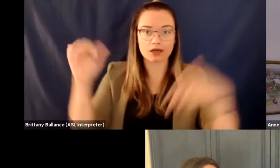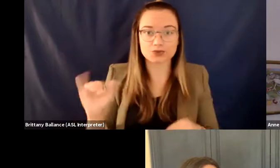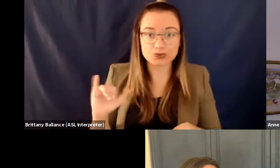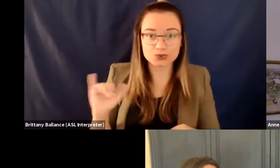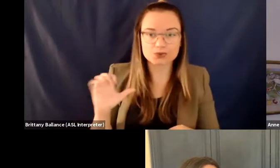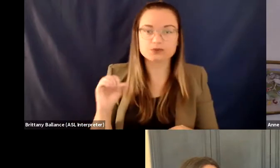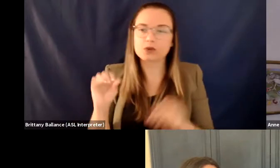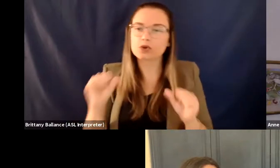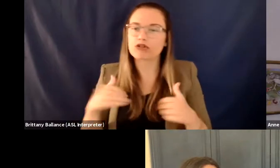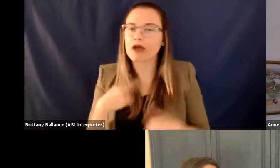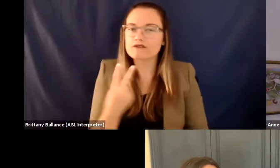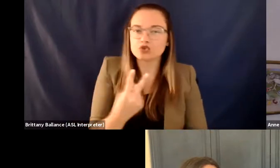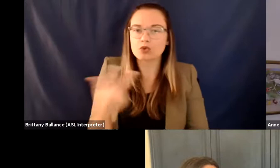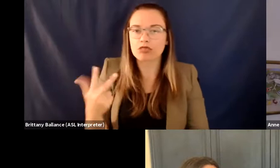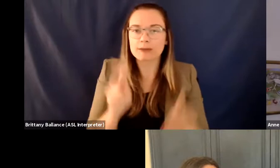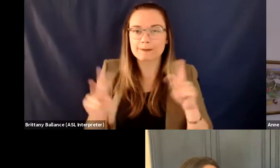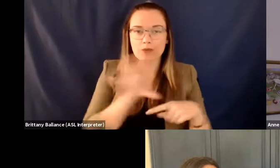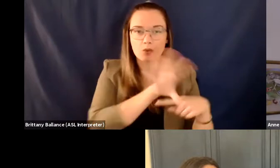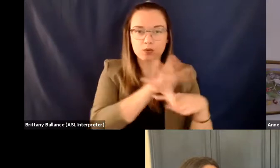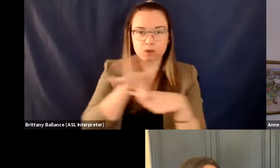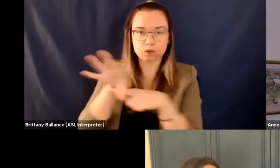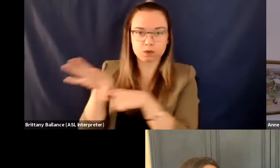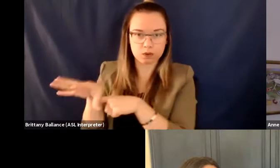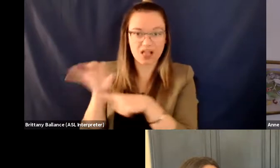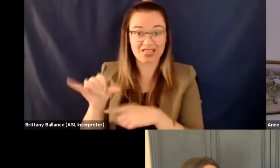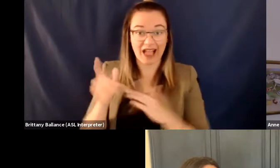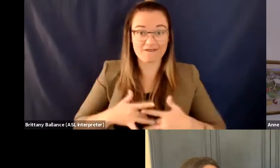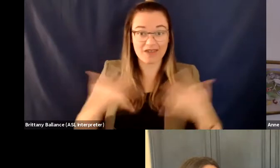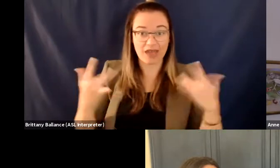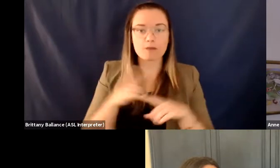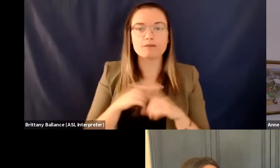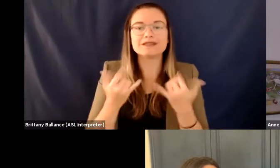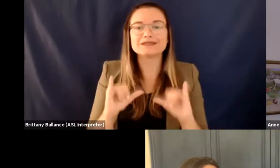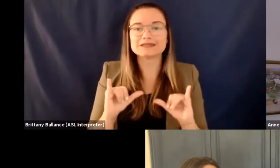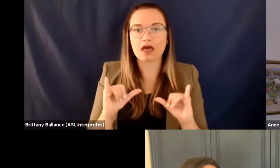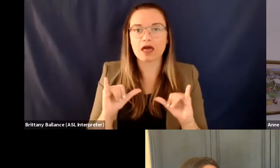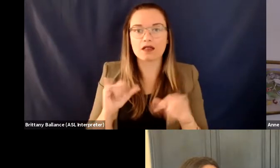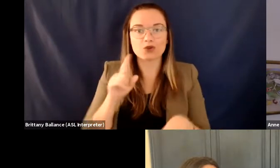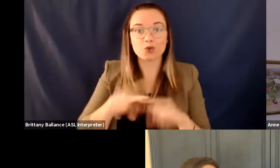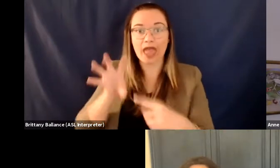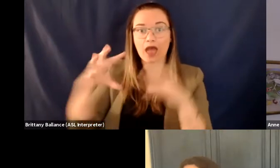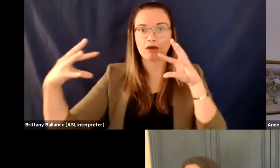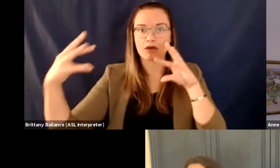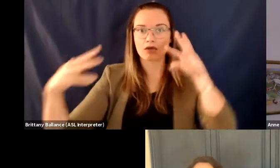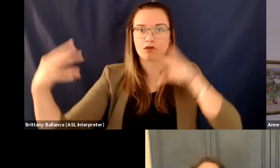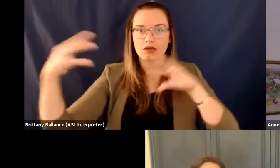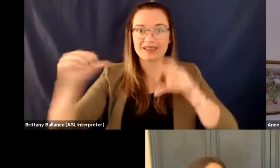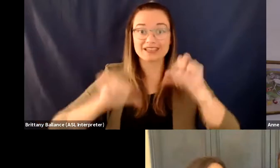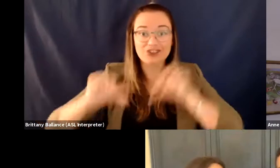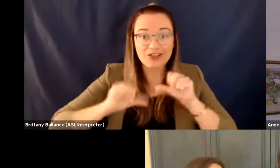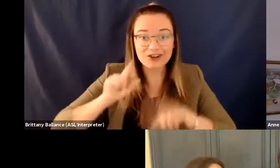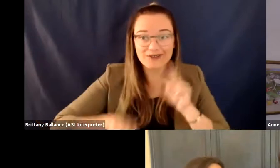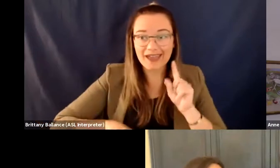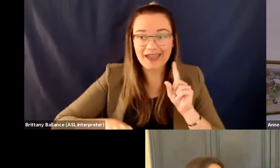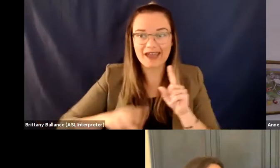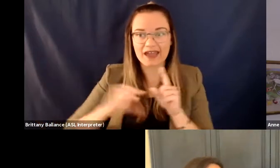have 2 or 3 shooters in the room for one of these big events, but then they also have to stay out of each other's way. And then we're plugged